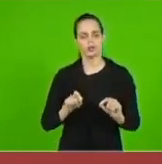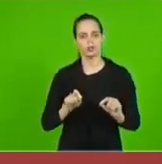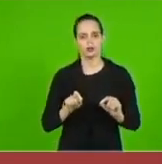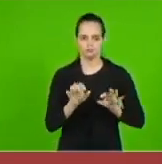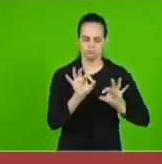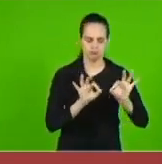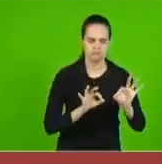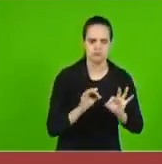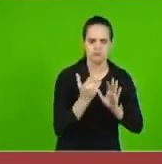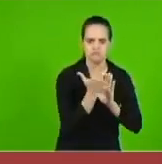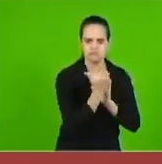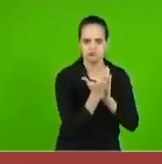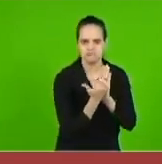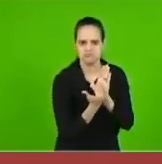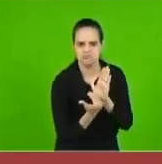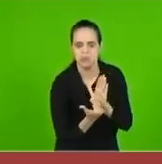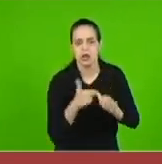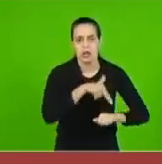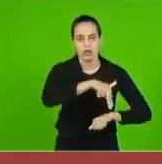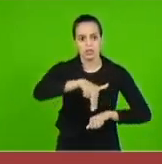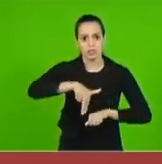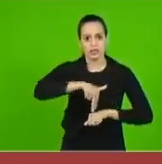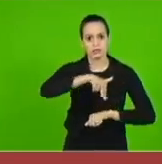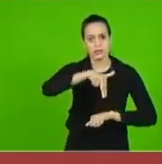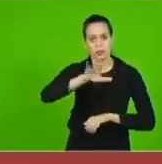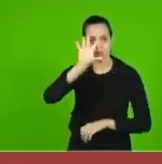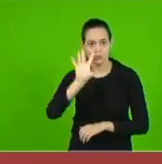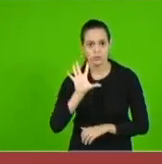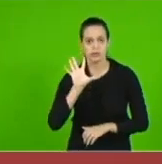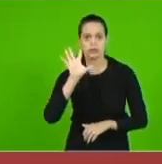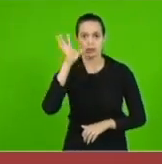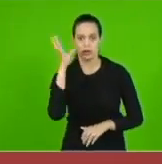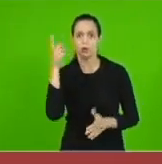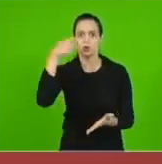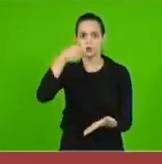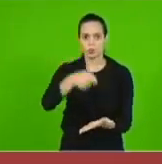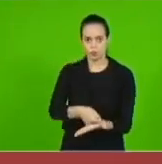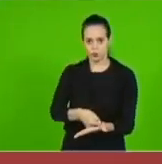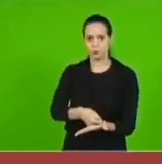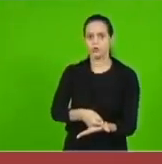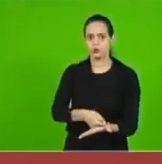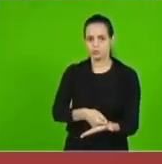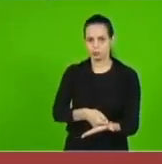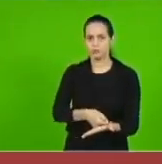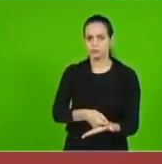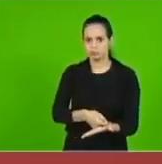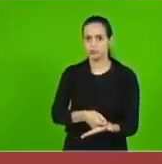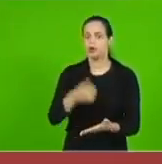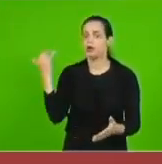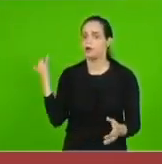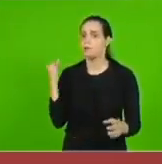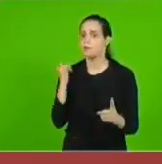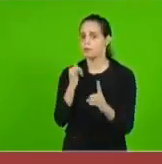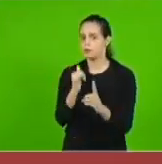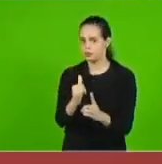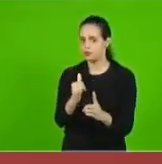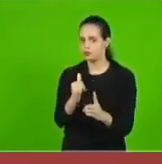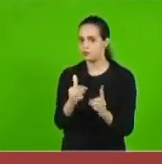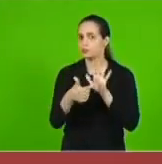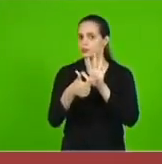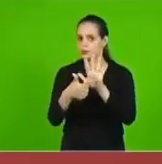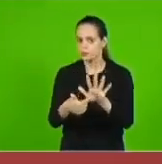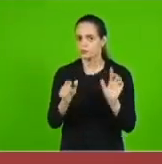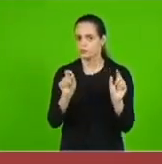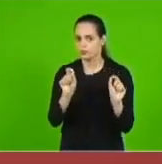is now organized as a nation, as a sign. And we all saw the prophetic sign